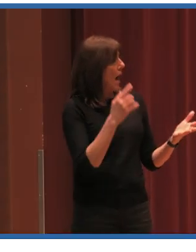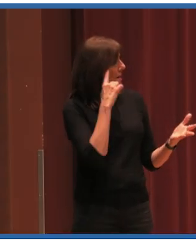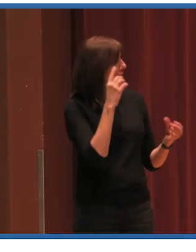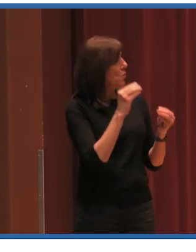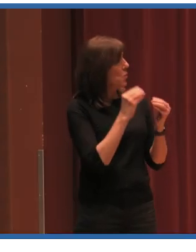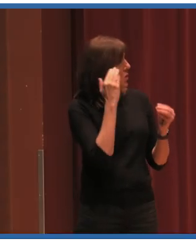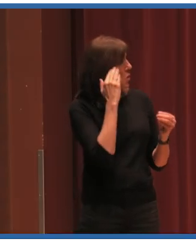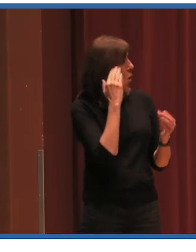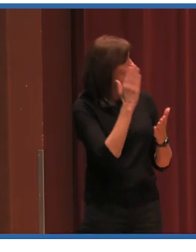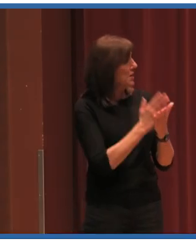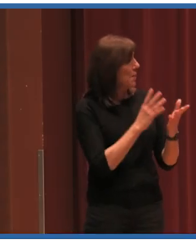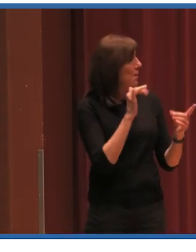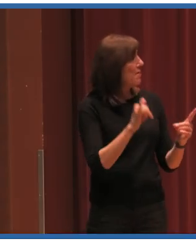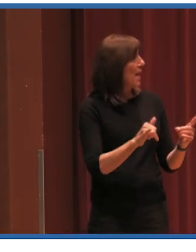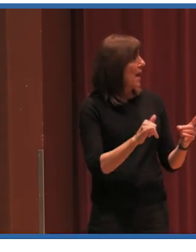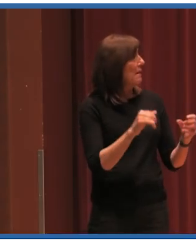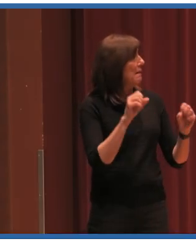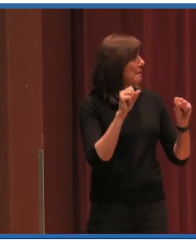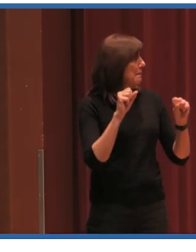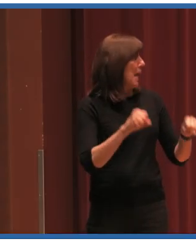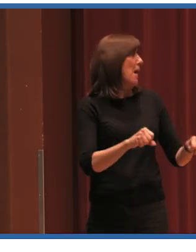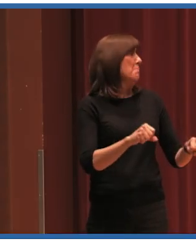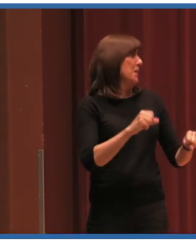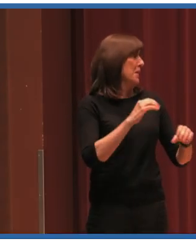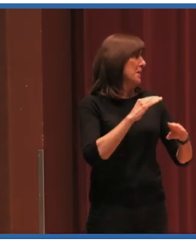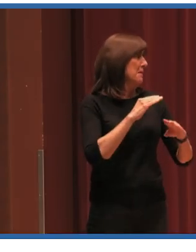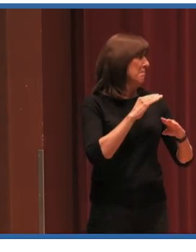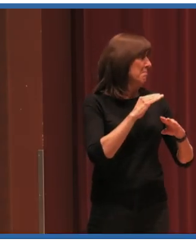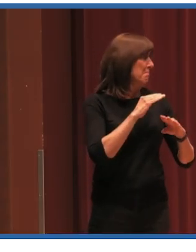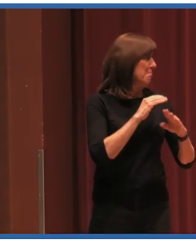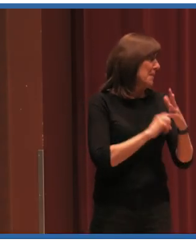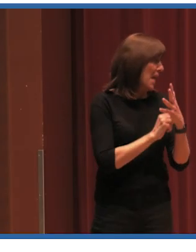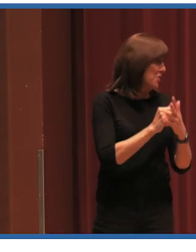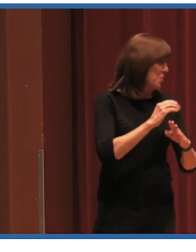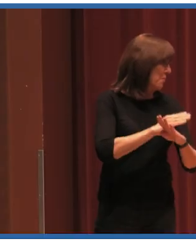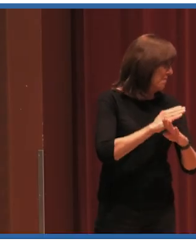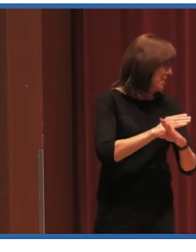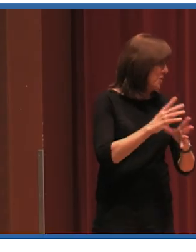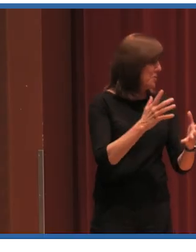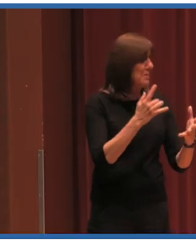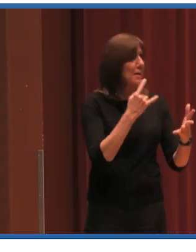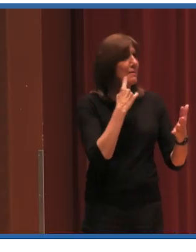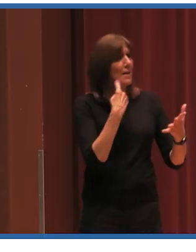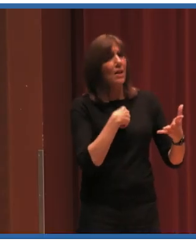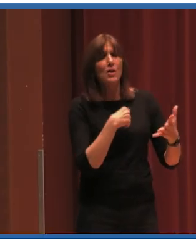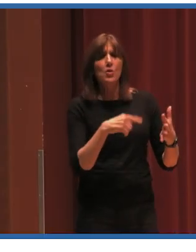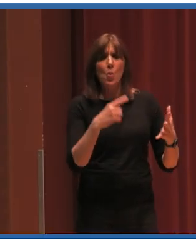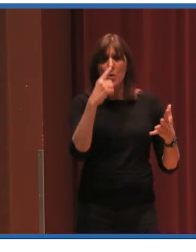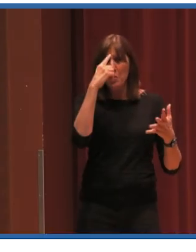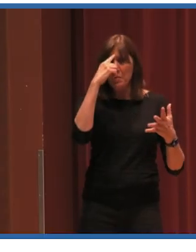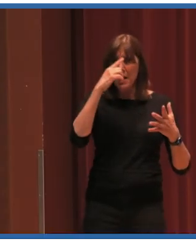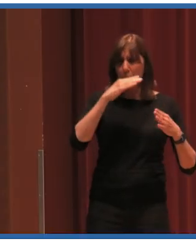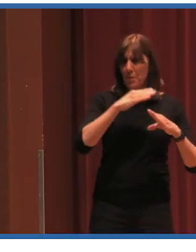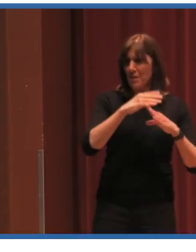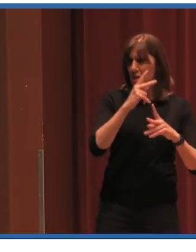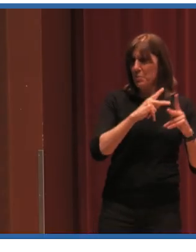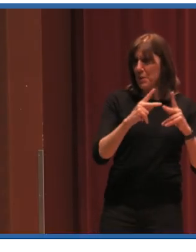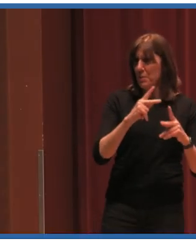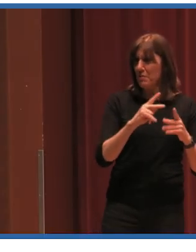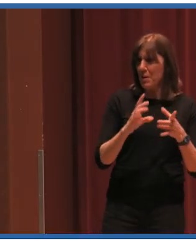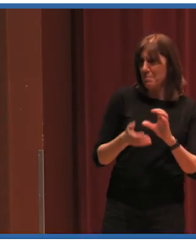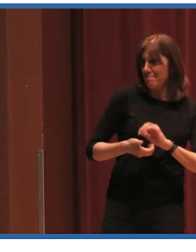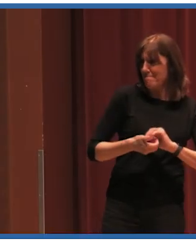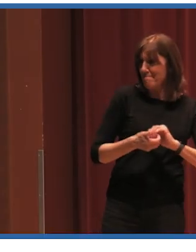some of that gets at cancer prevention and early detection. So talk to us about what gets in the way of people engaging